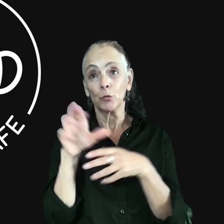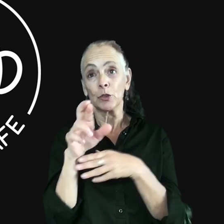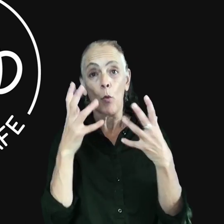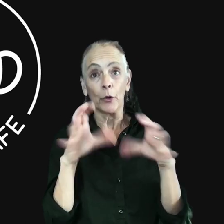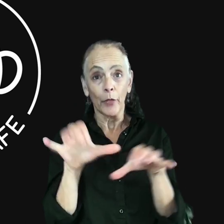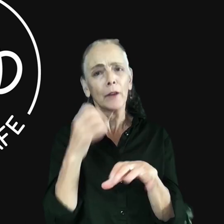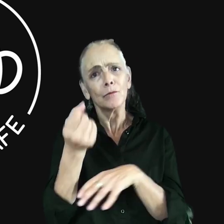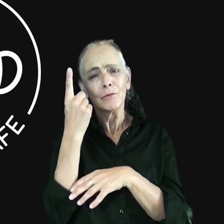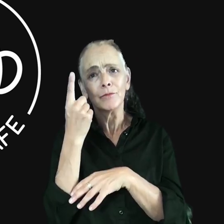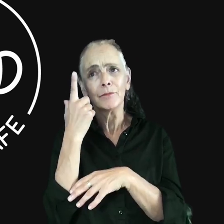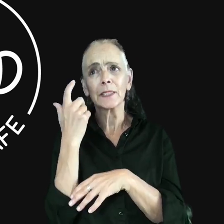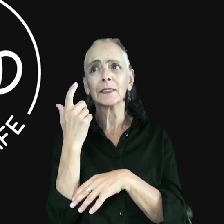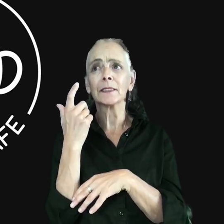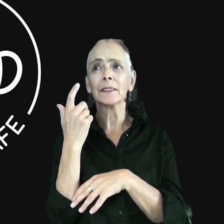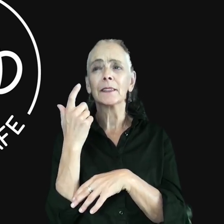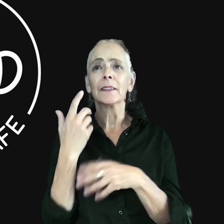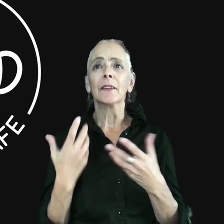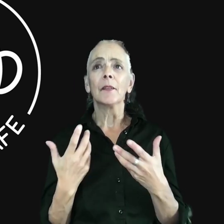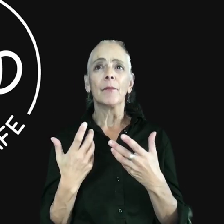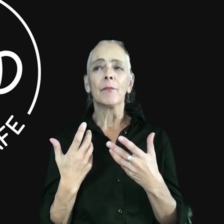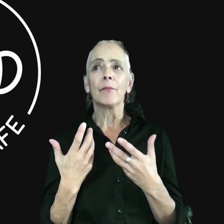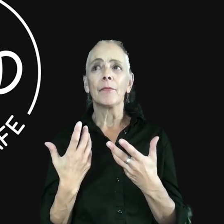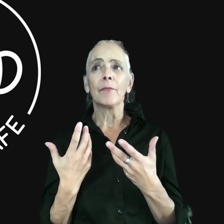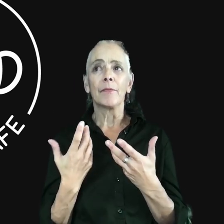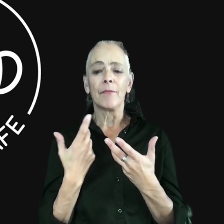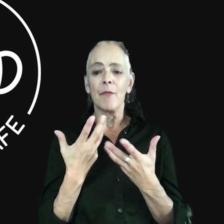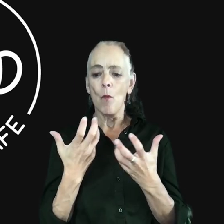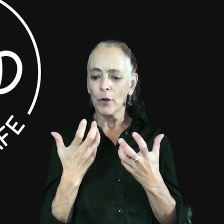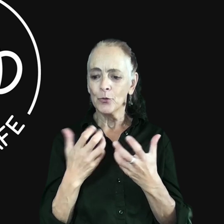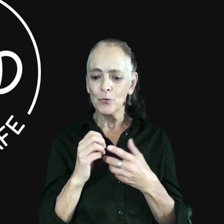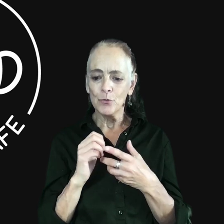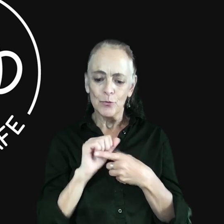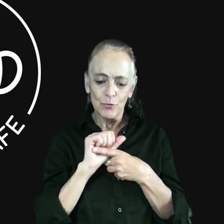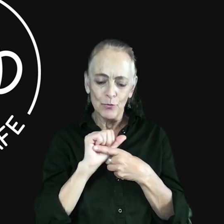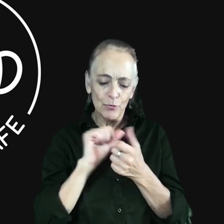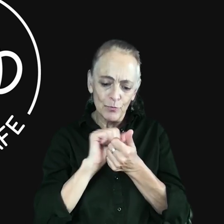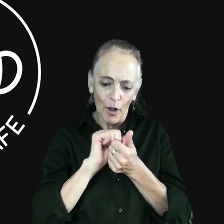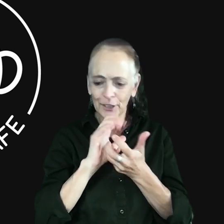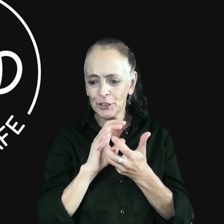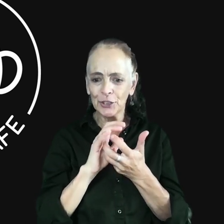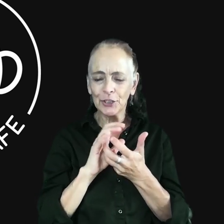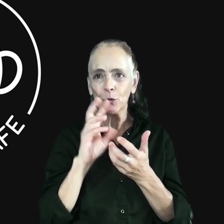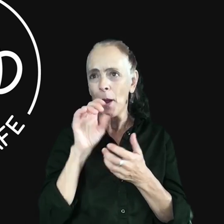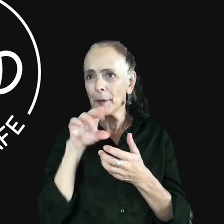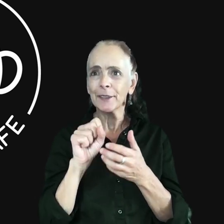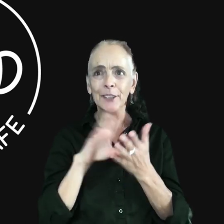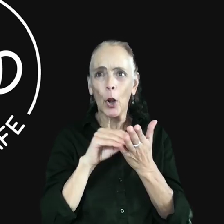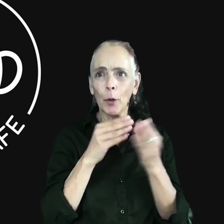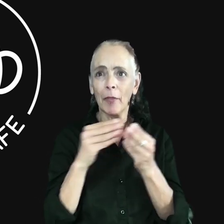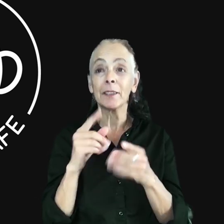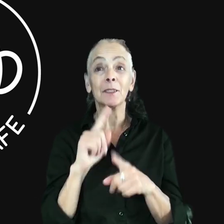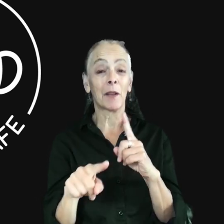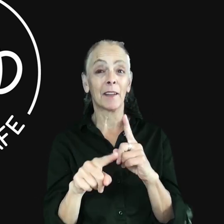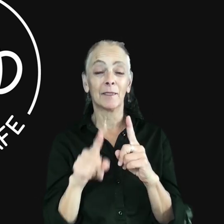they won't like you to to to polish with their weapons and to learn to do those uh those those methods etc but in the